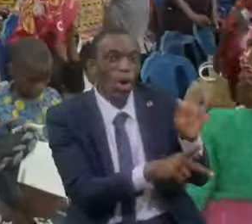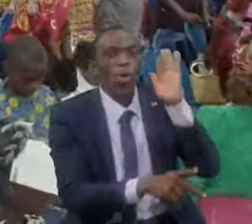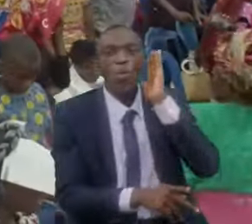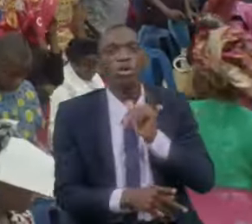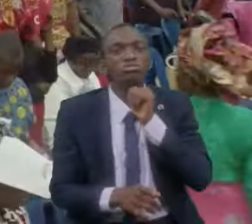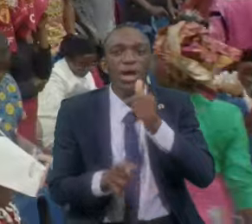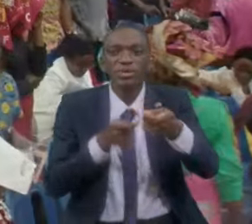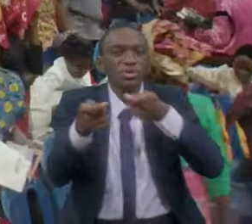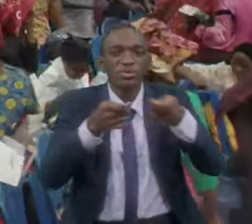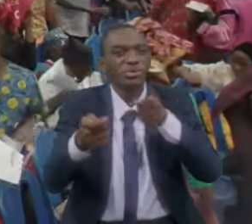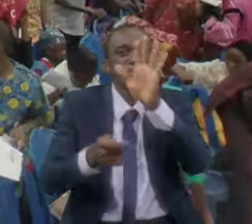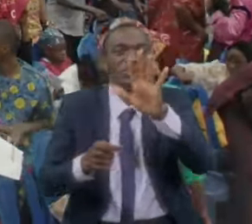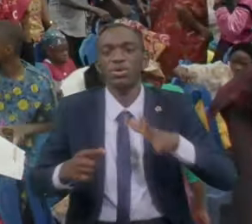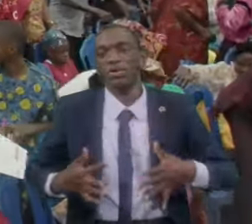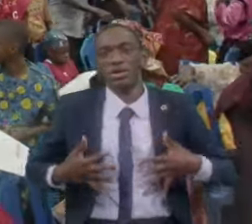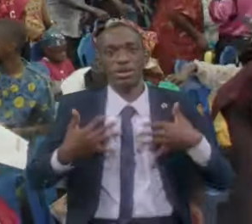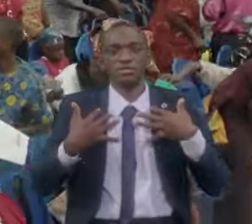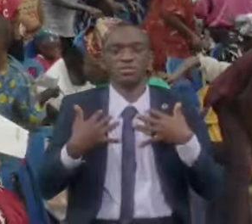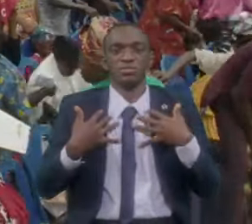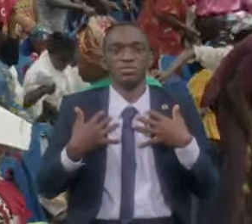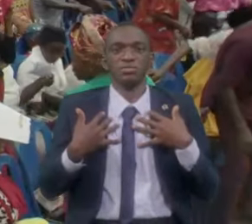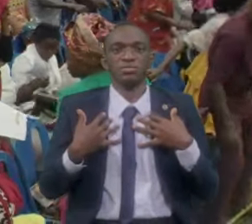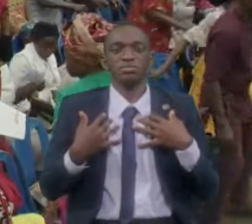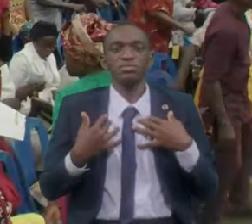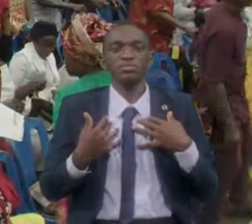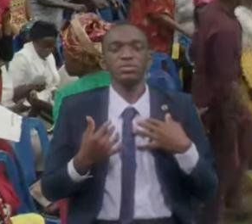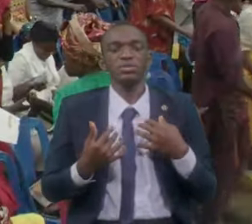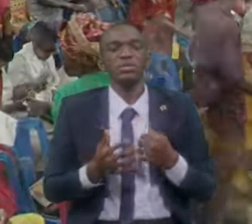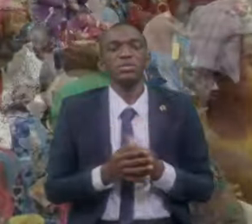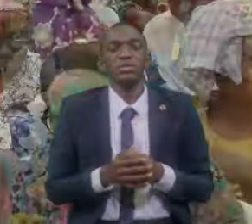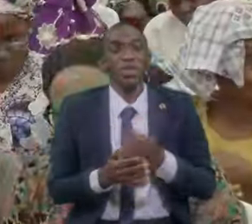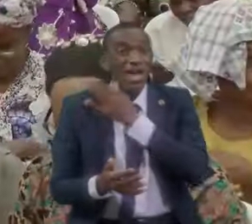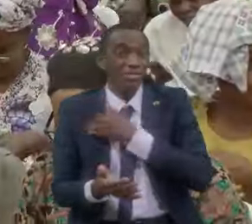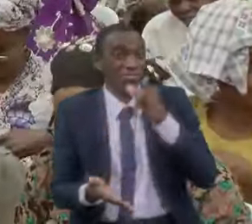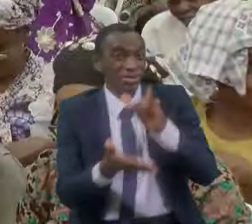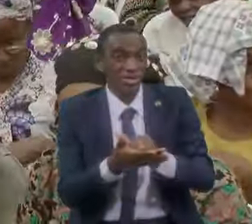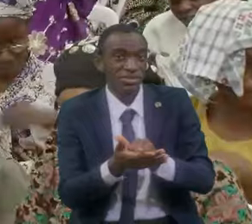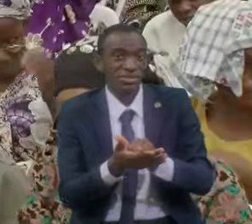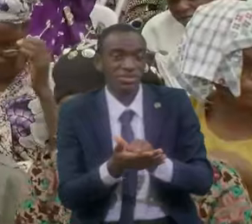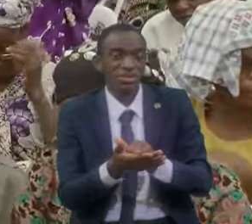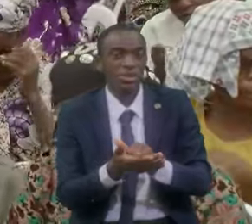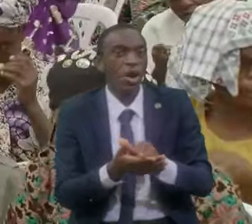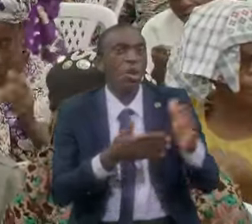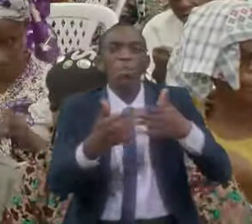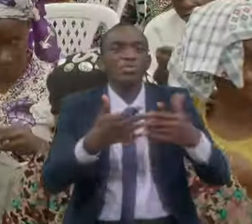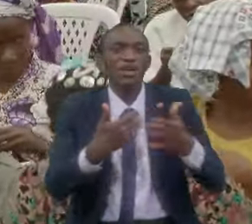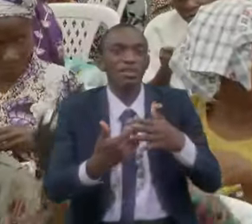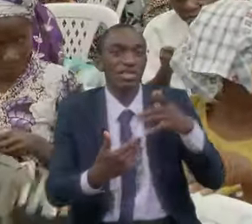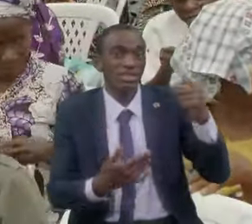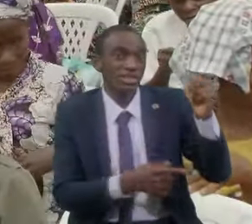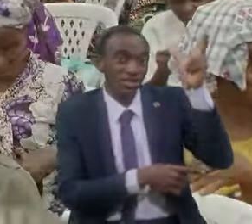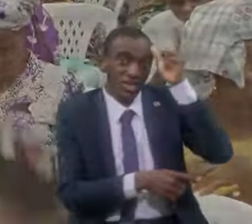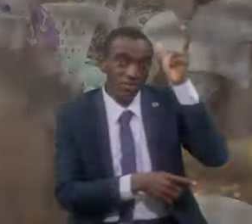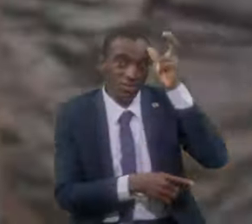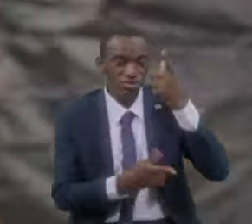final say in your life. And that whatever the devil is trying